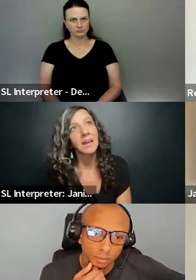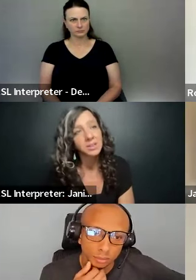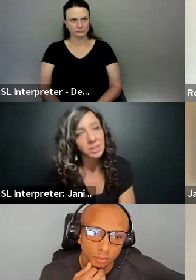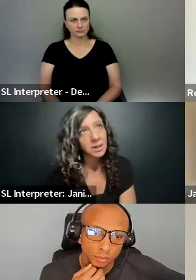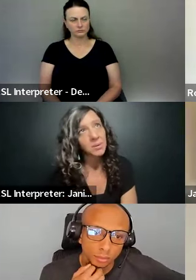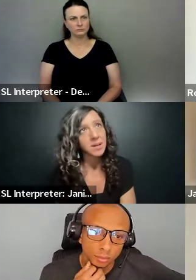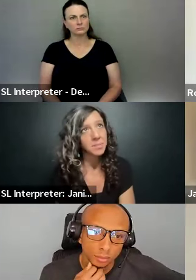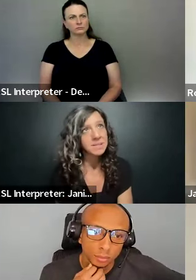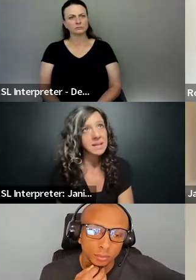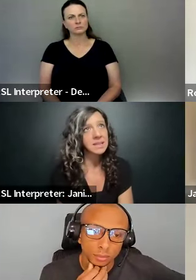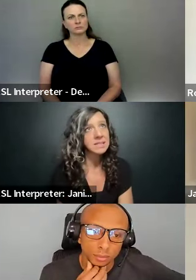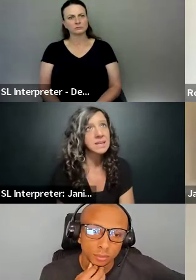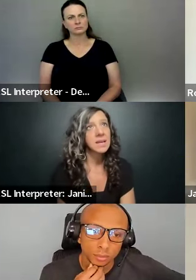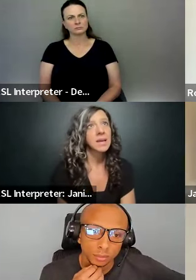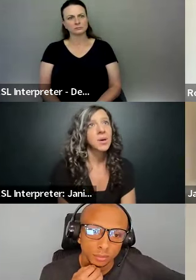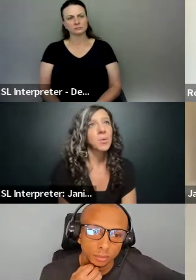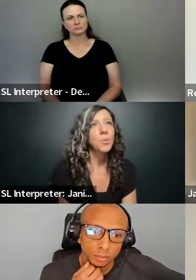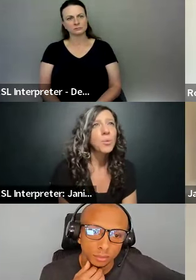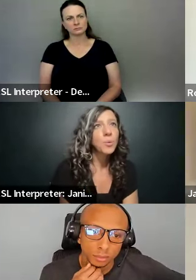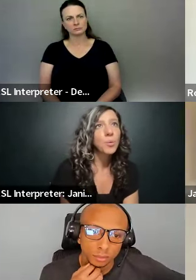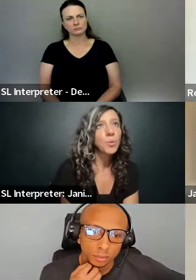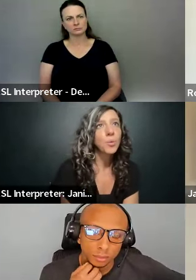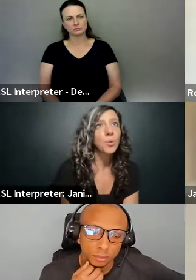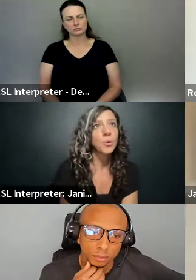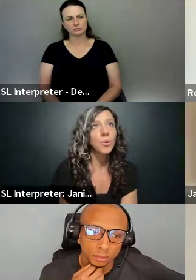in Asia with topics like this,